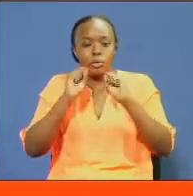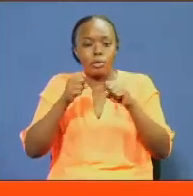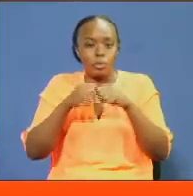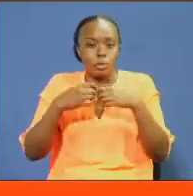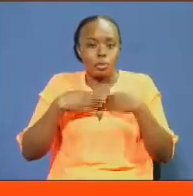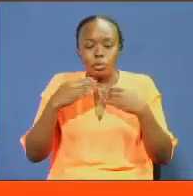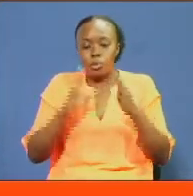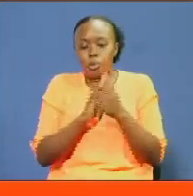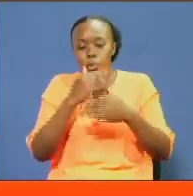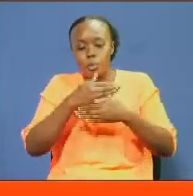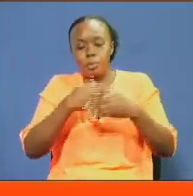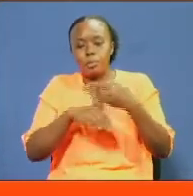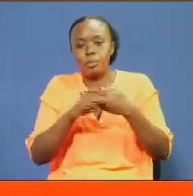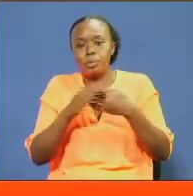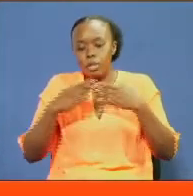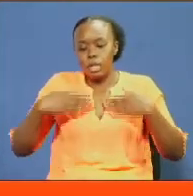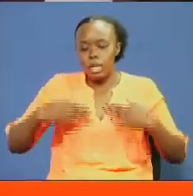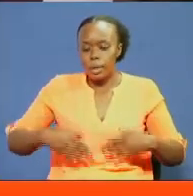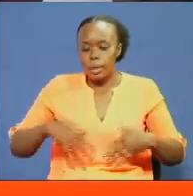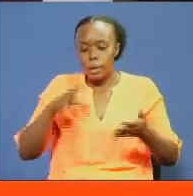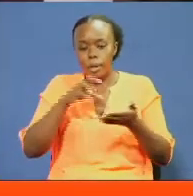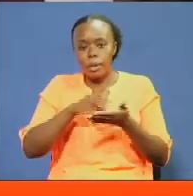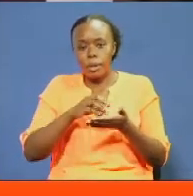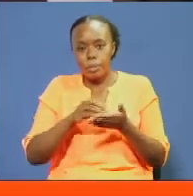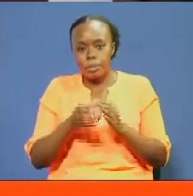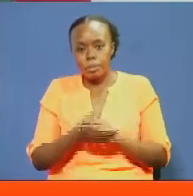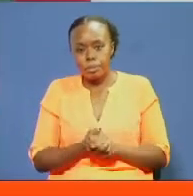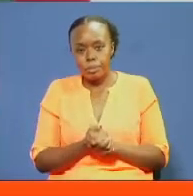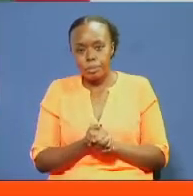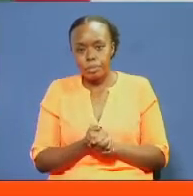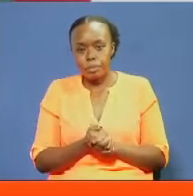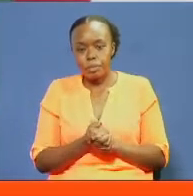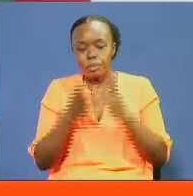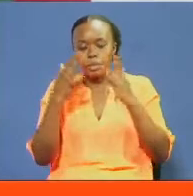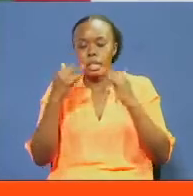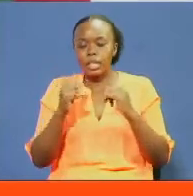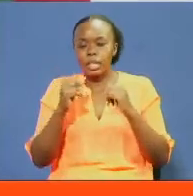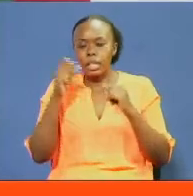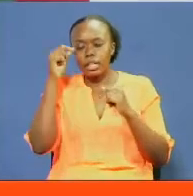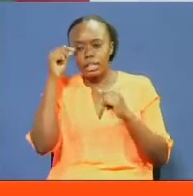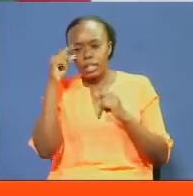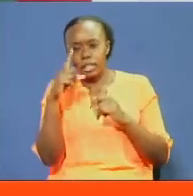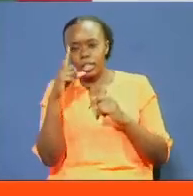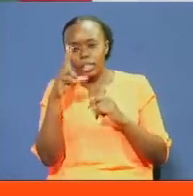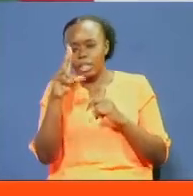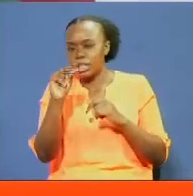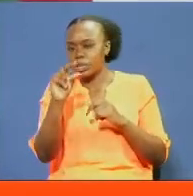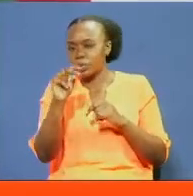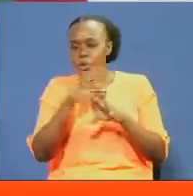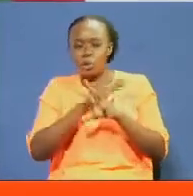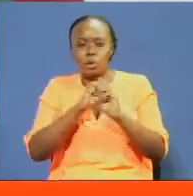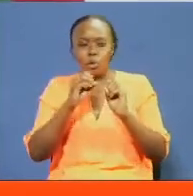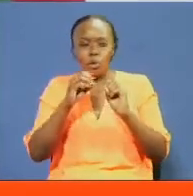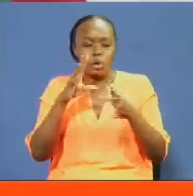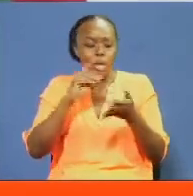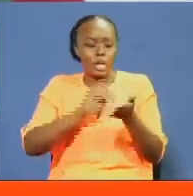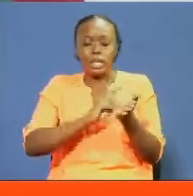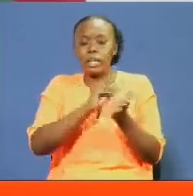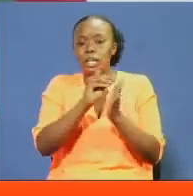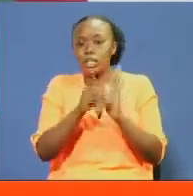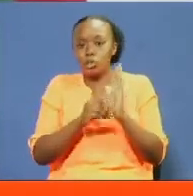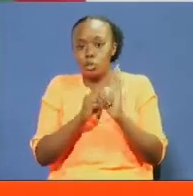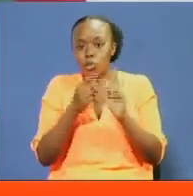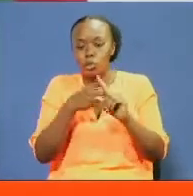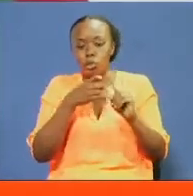of setting up a human vaccine center. It is now clear that we cannot exclusively depend on